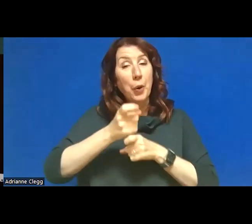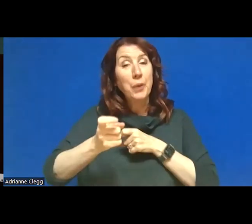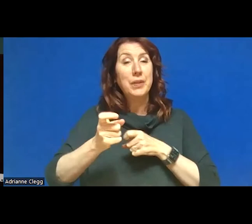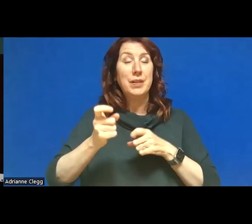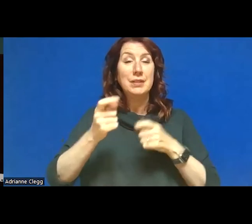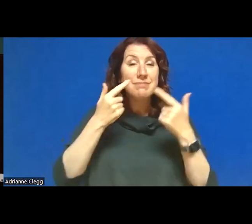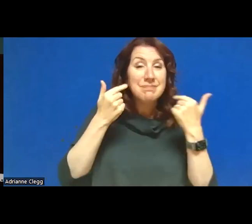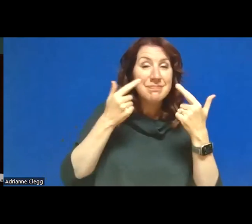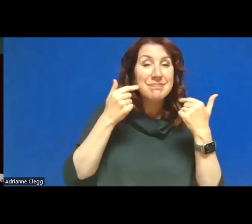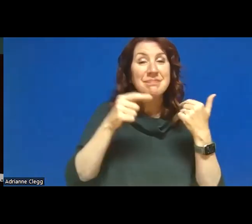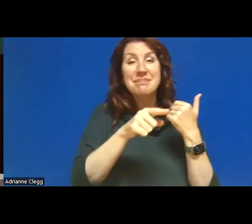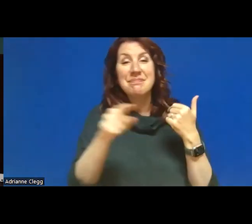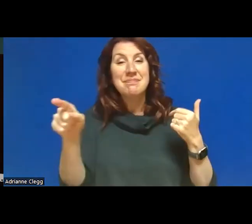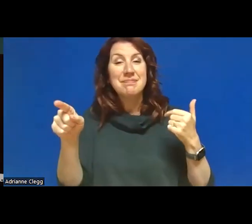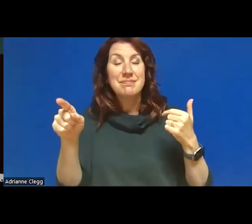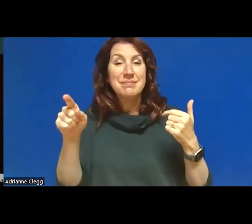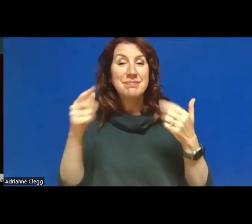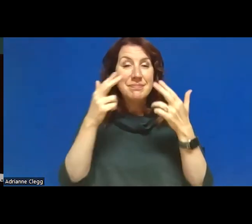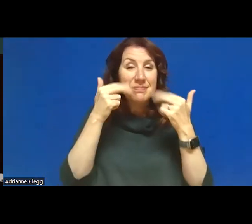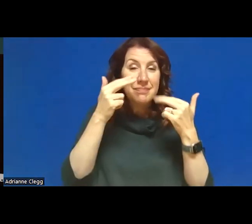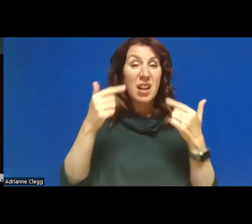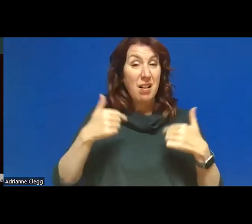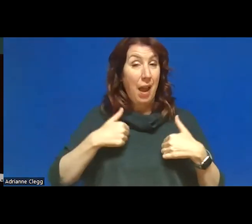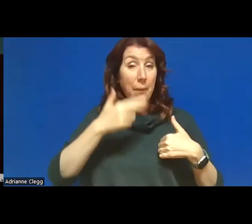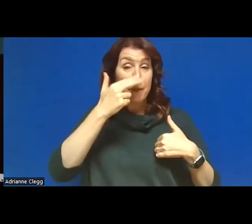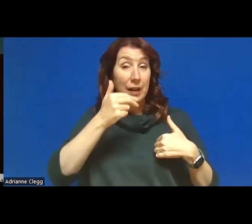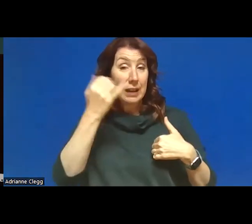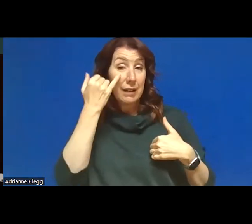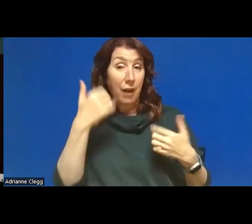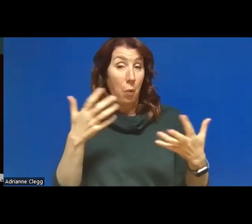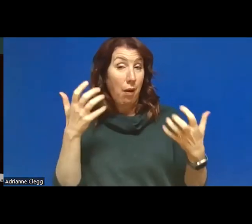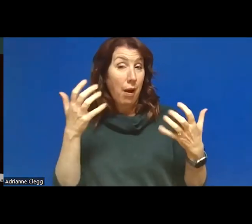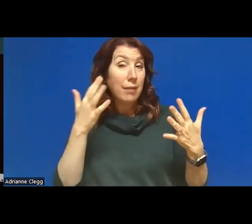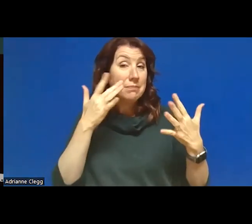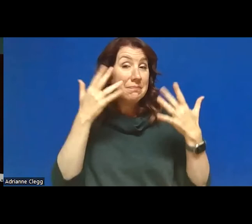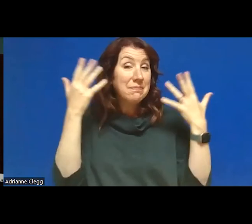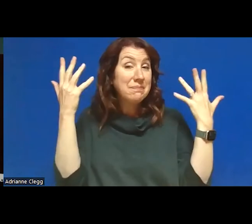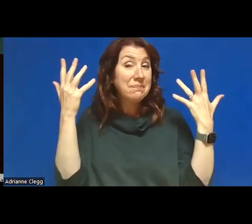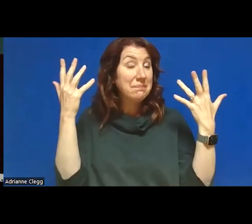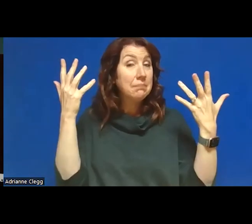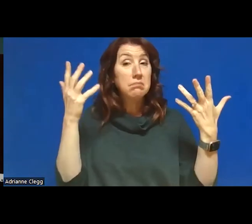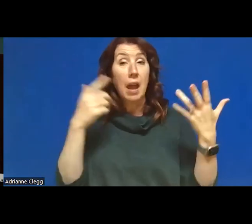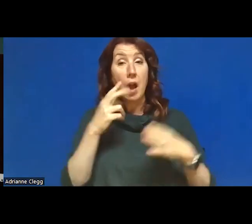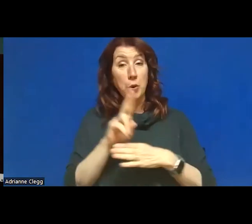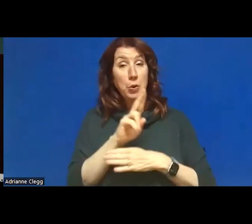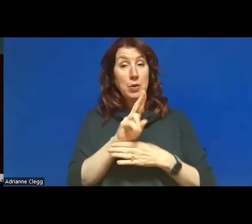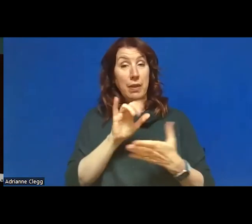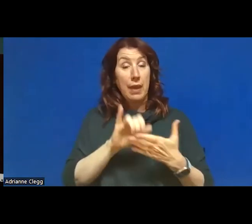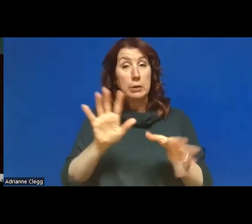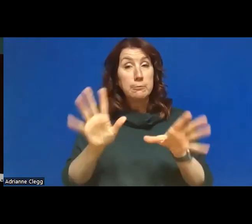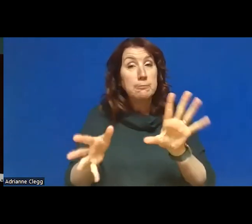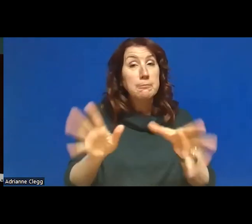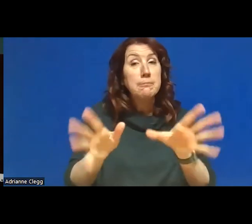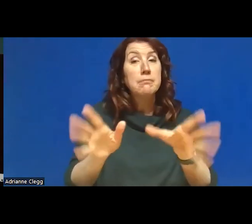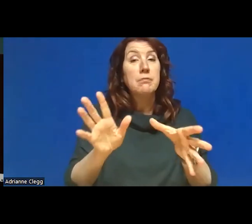smile. I'm very charming if I want to be. And I used that to make sure